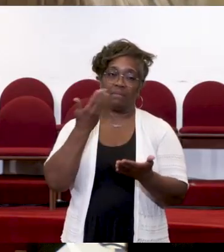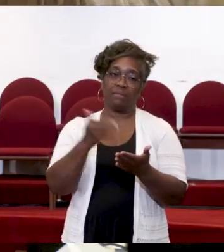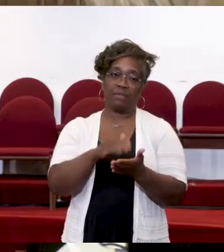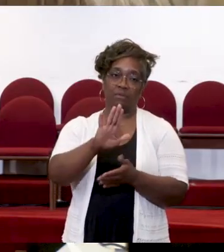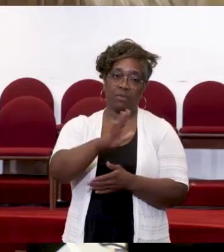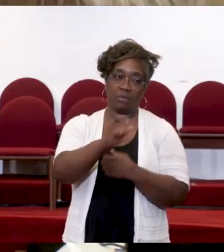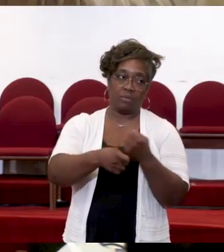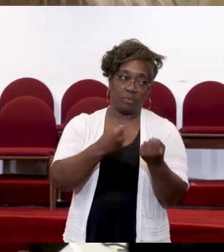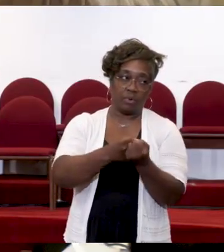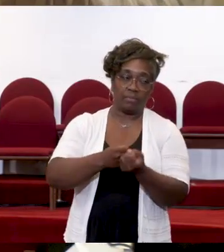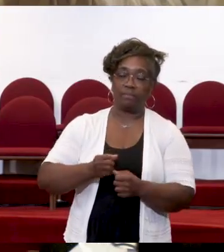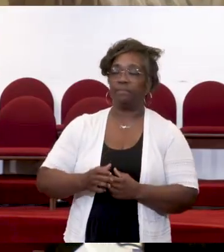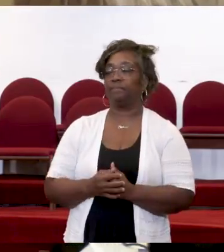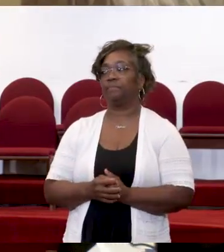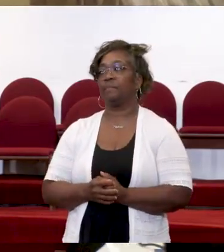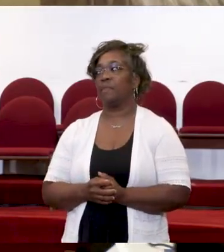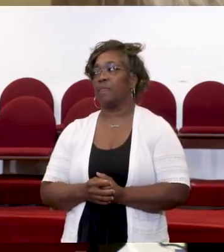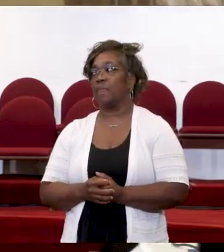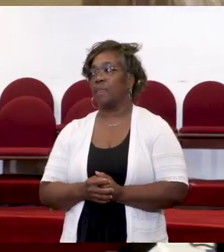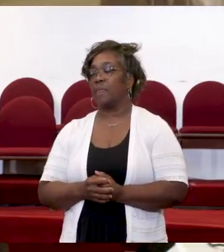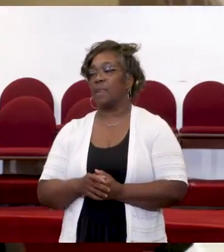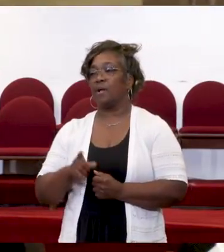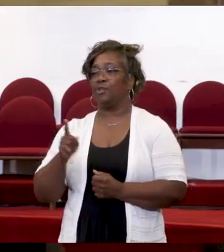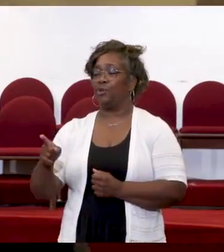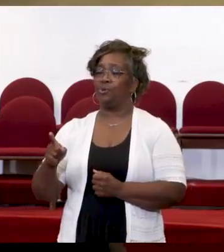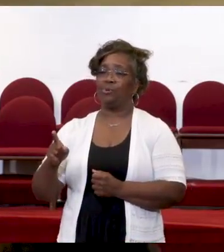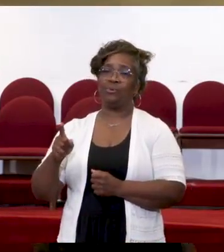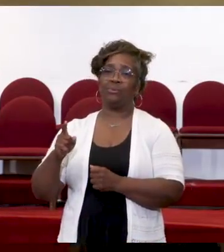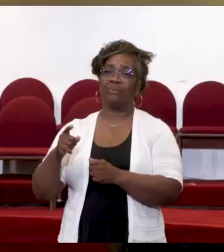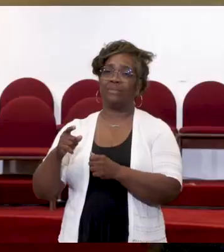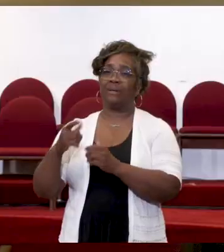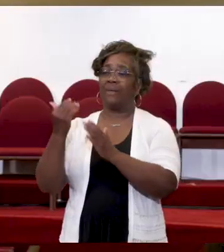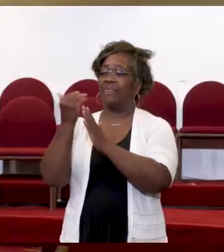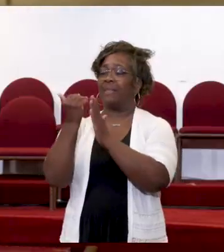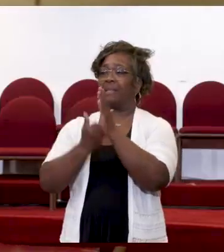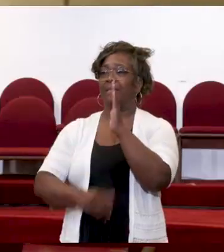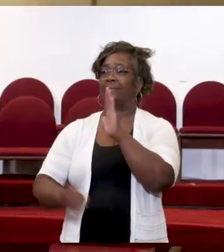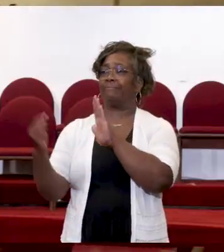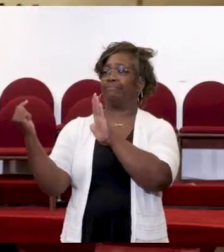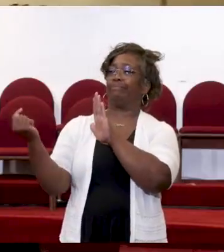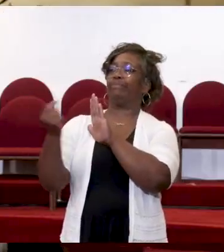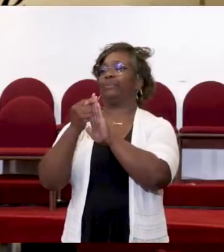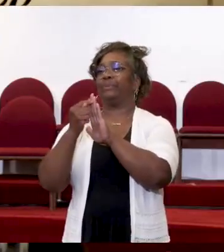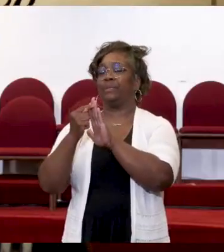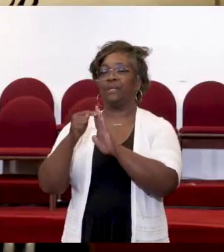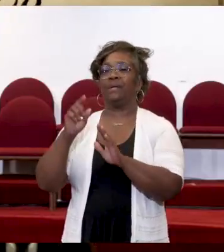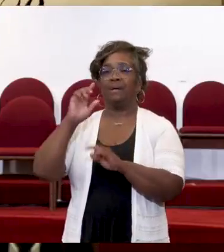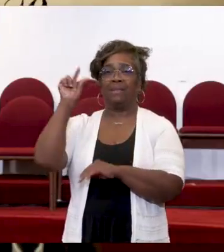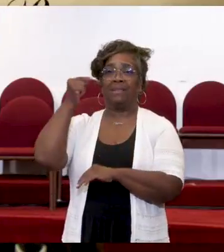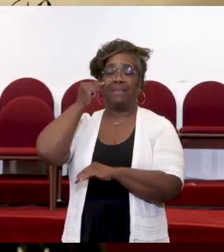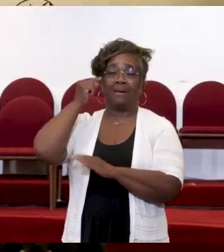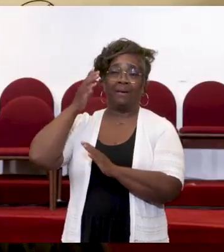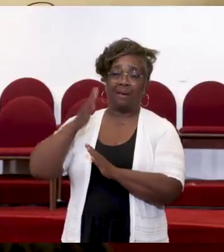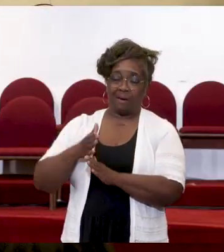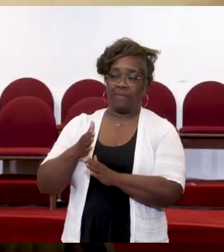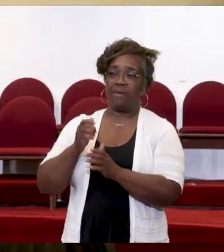so you are at the top of the list. If Governor Whitmer can pass a package to fix the damn